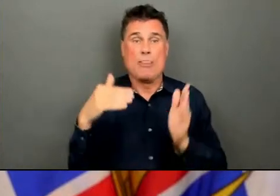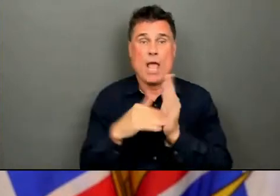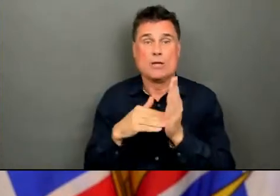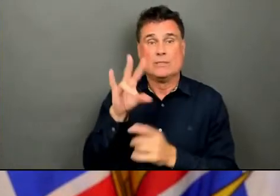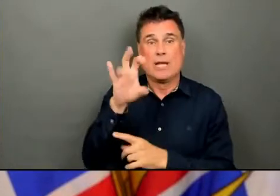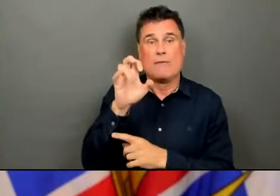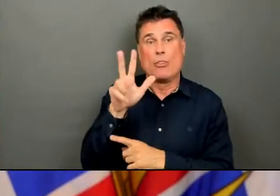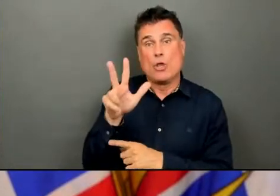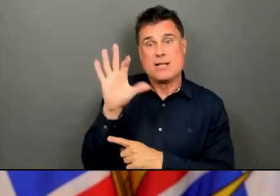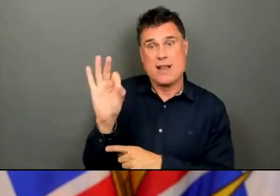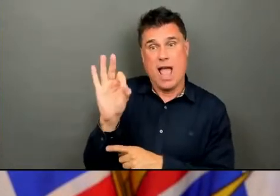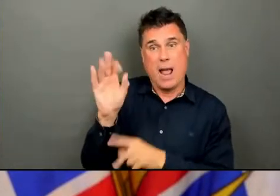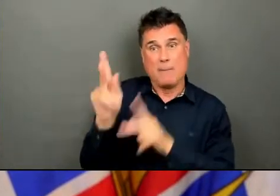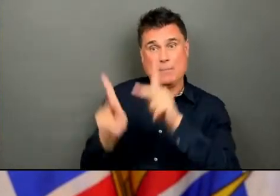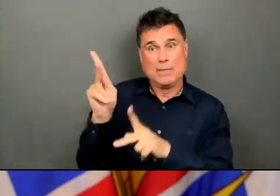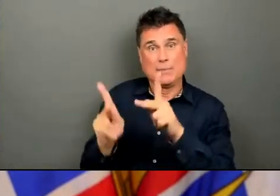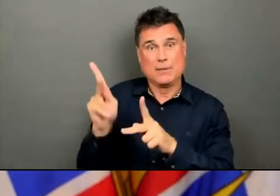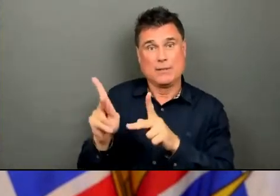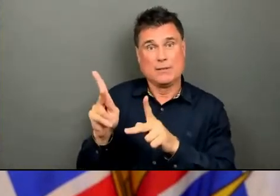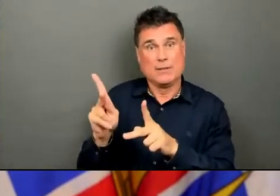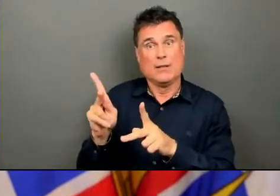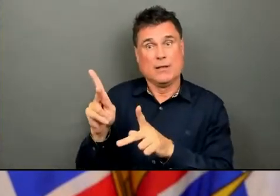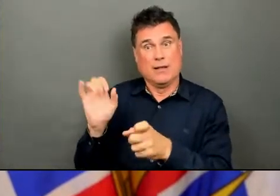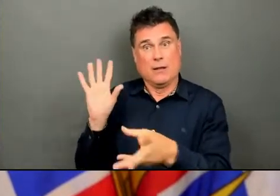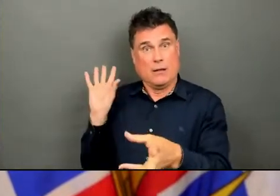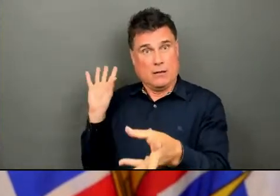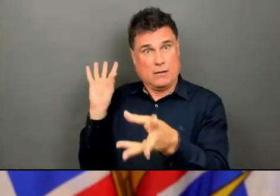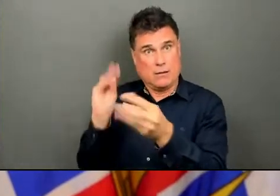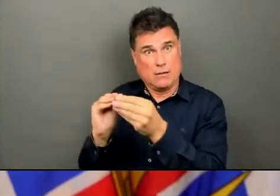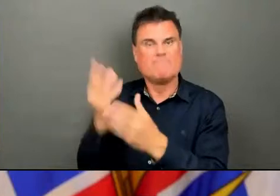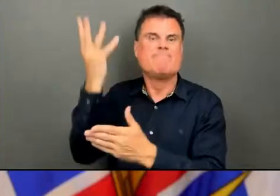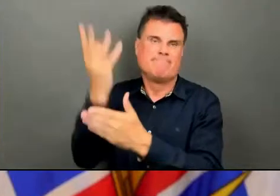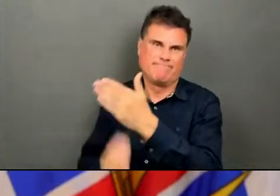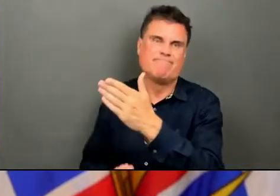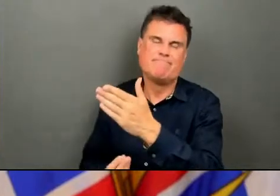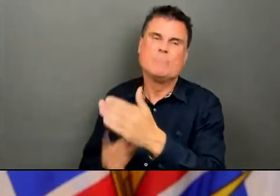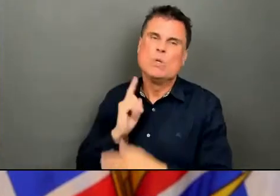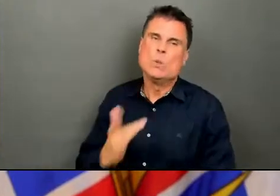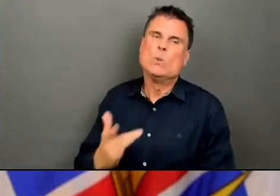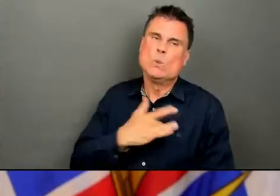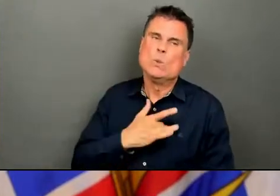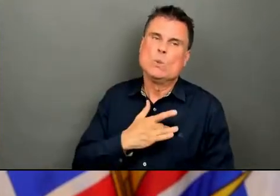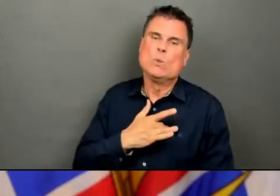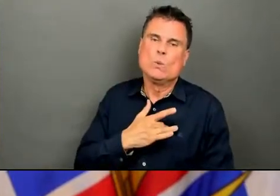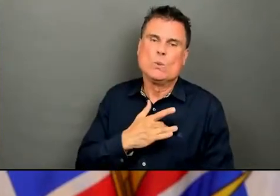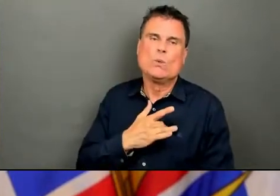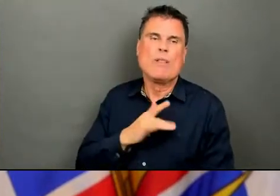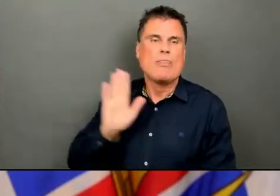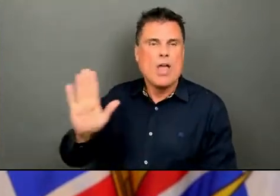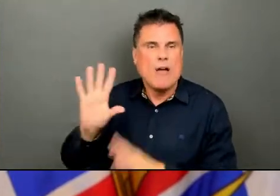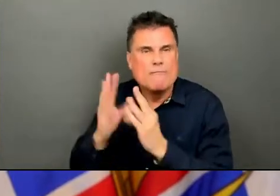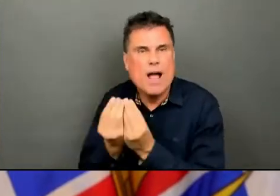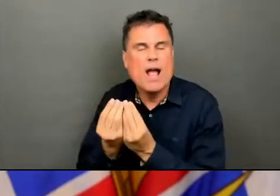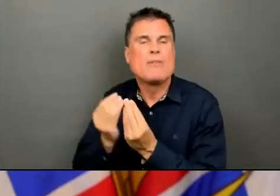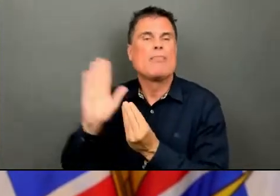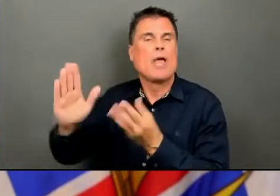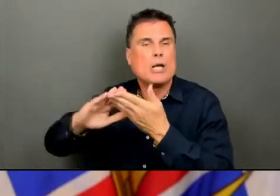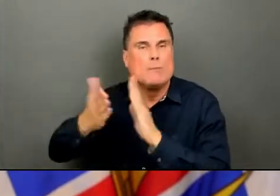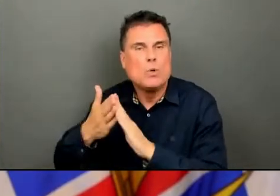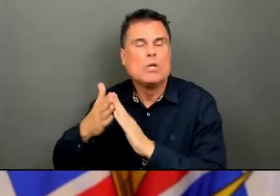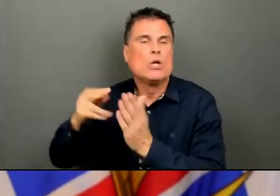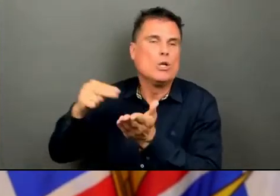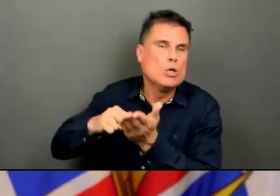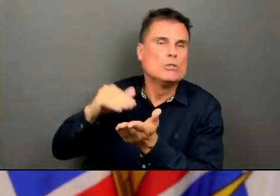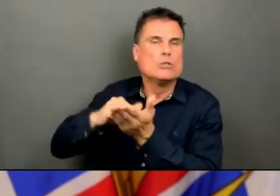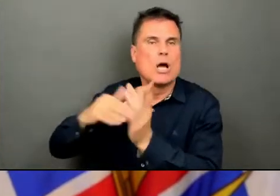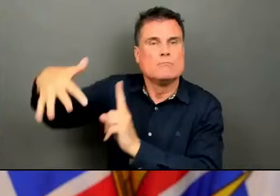1,739 people we've lost to COVID-19 in British Columbia, and our condolences go out to their families, their communities, and care providers across